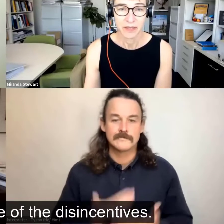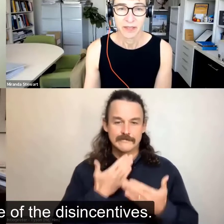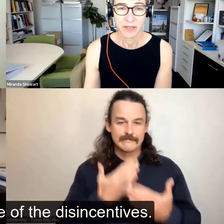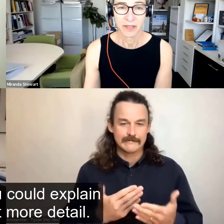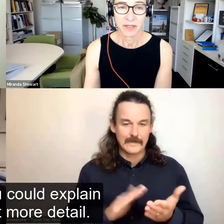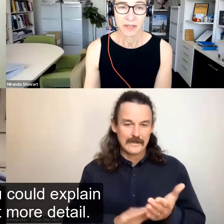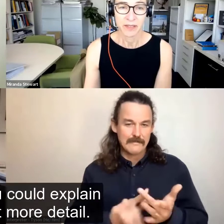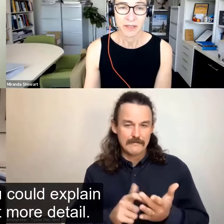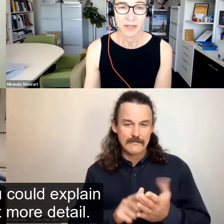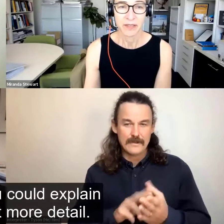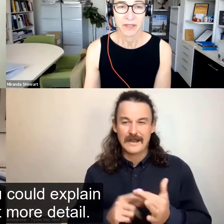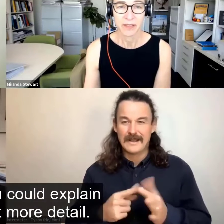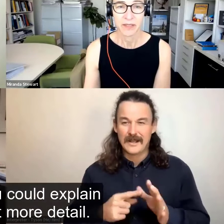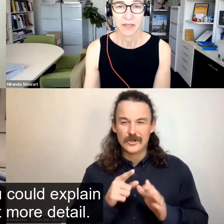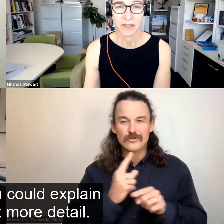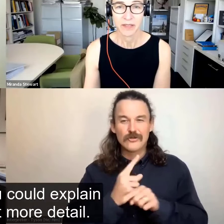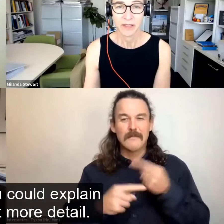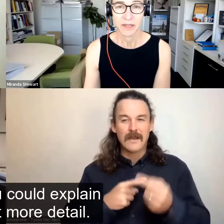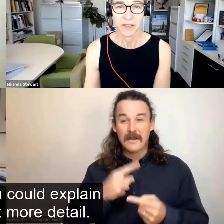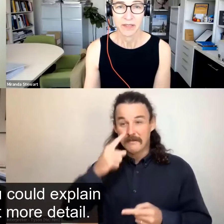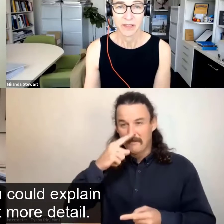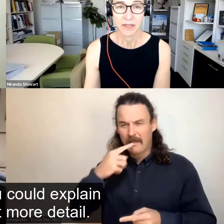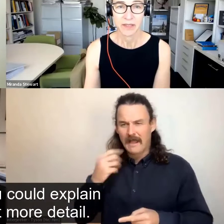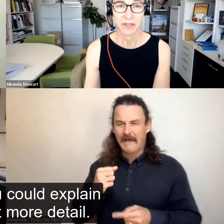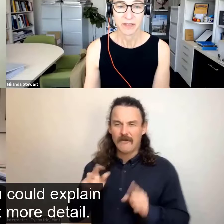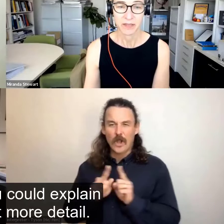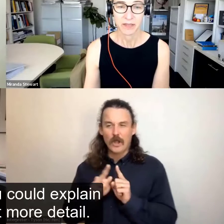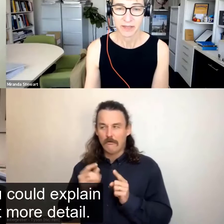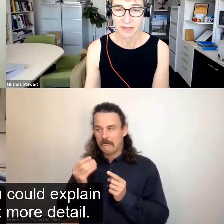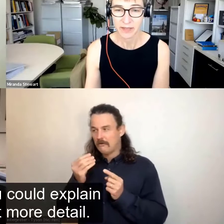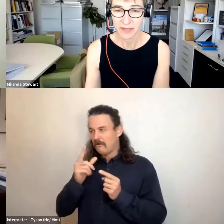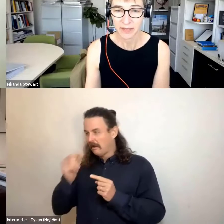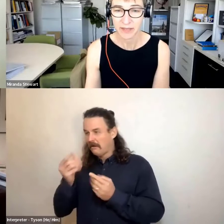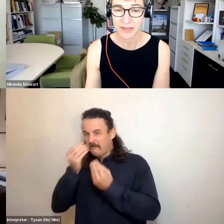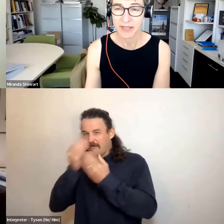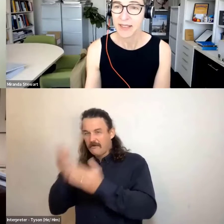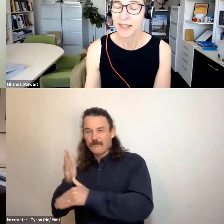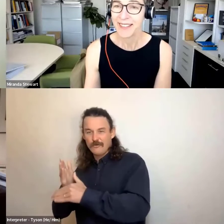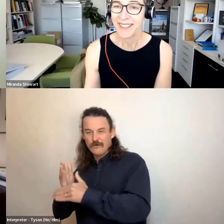disincentives. Perhaps you could explain that in a bit more detail.